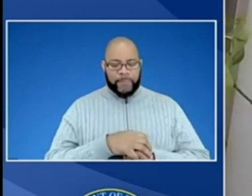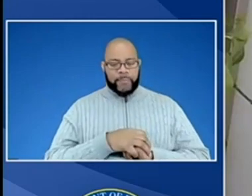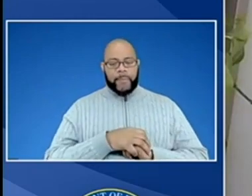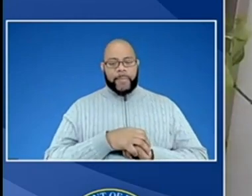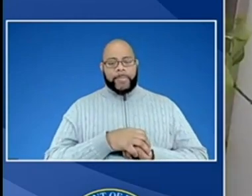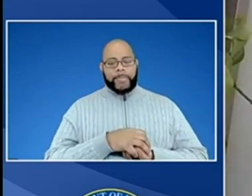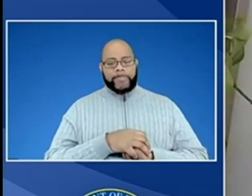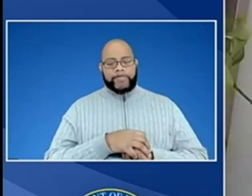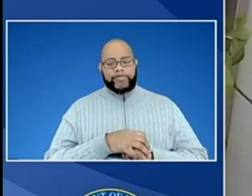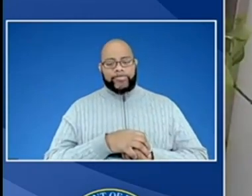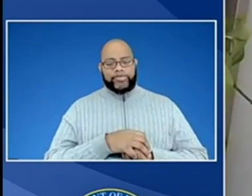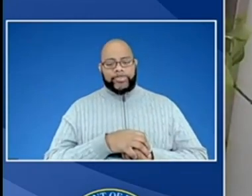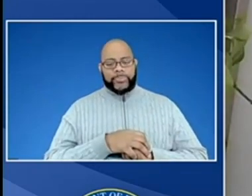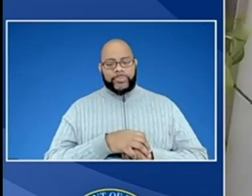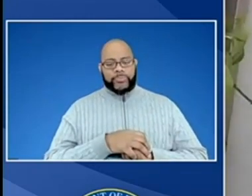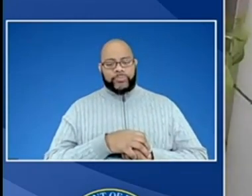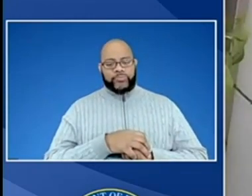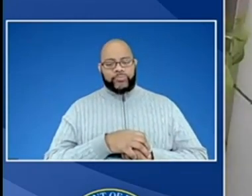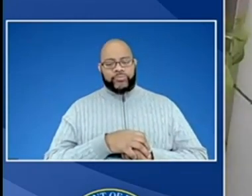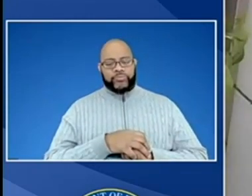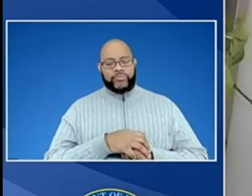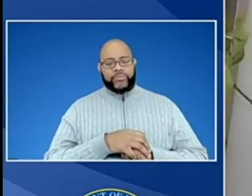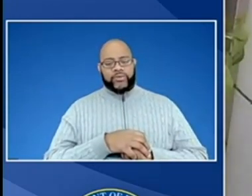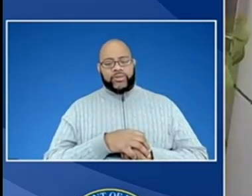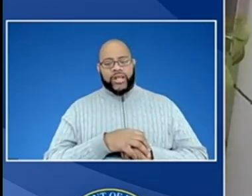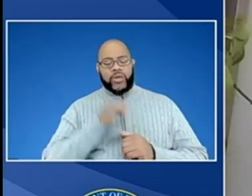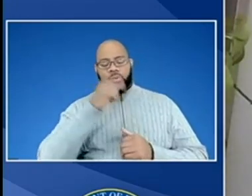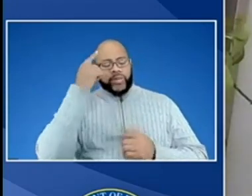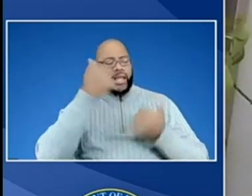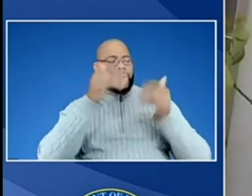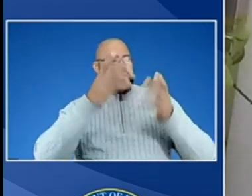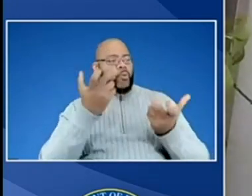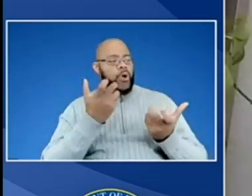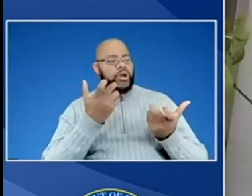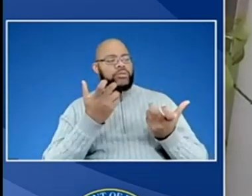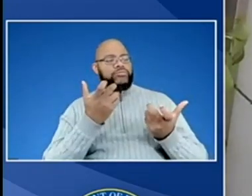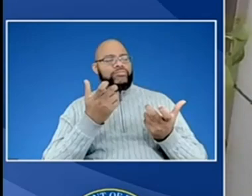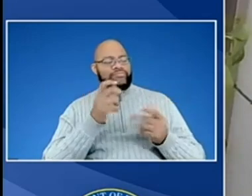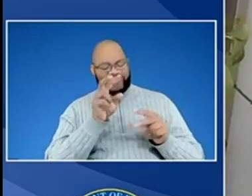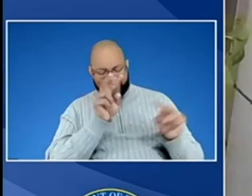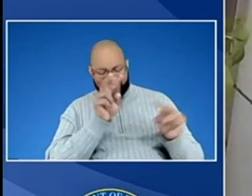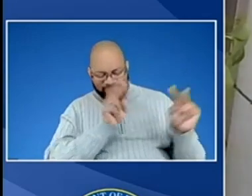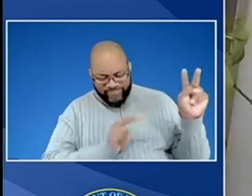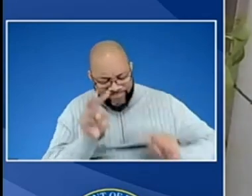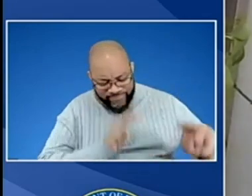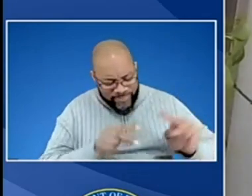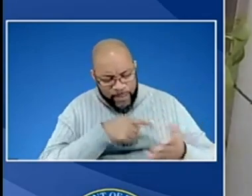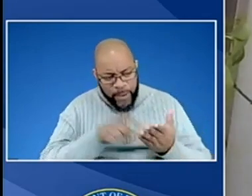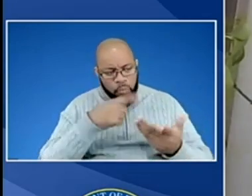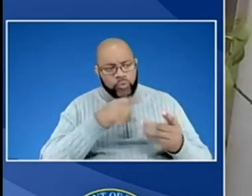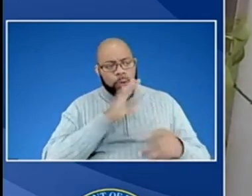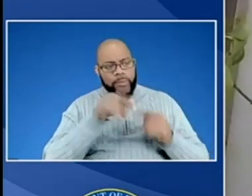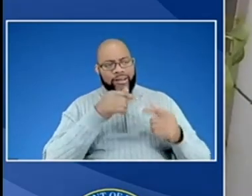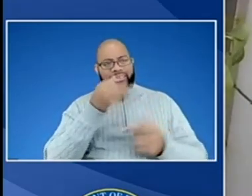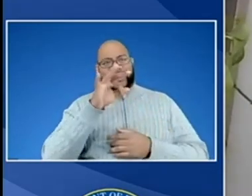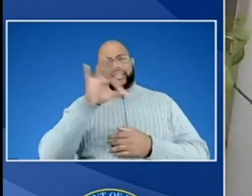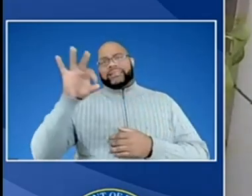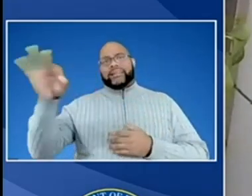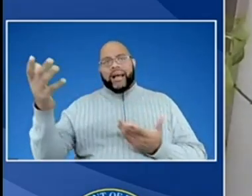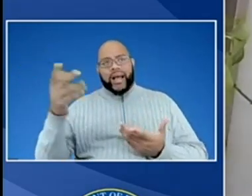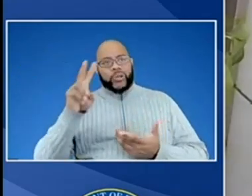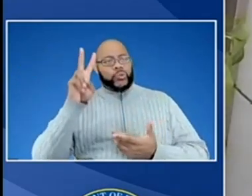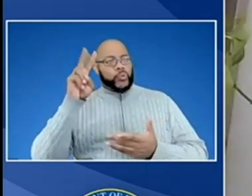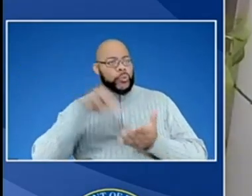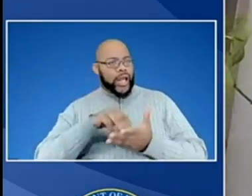not, I think, you know, look, I don't think anyone wants to go scrutinize payments, what we're talking about, 1999,